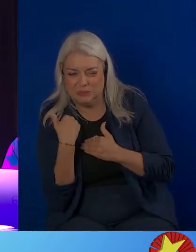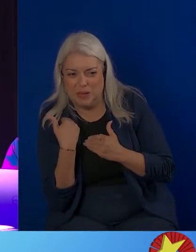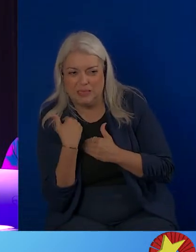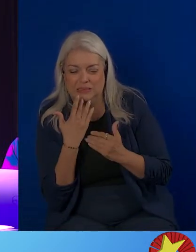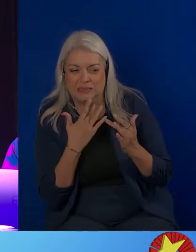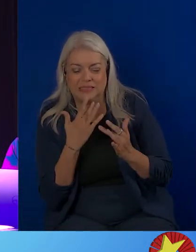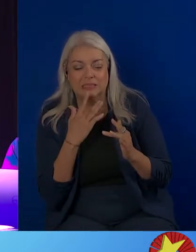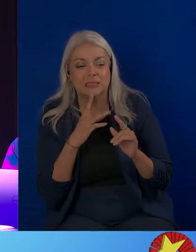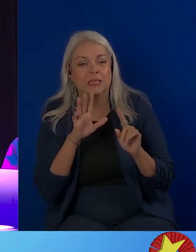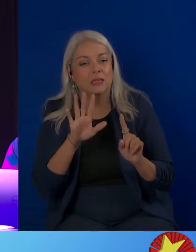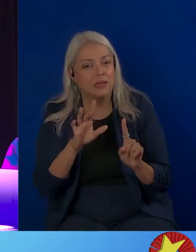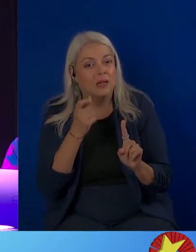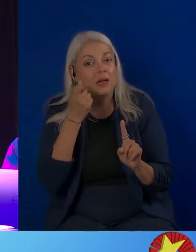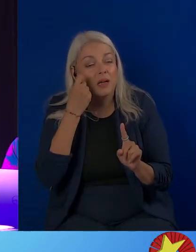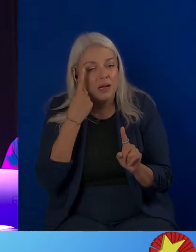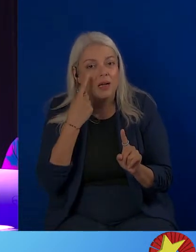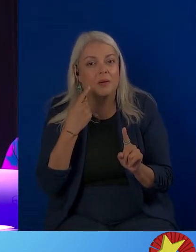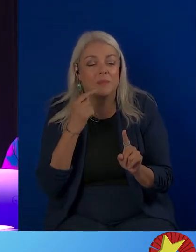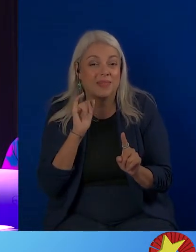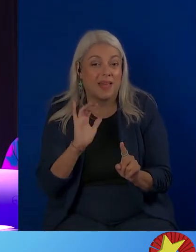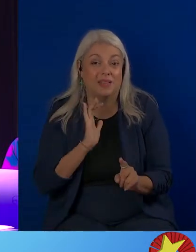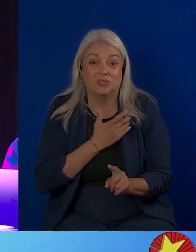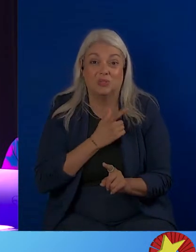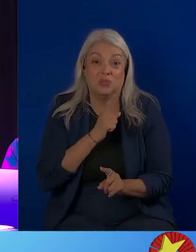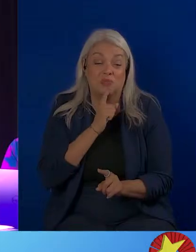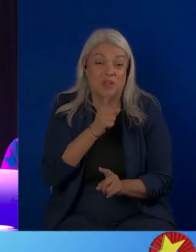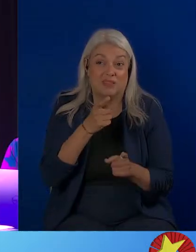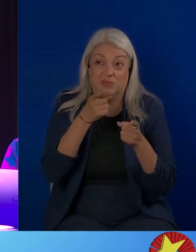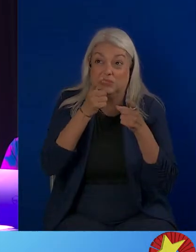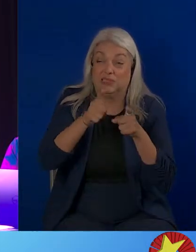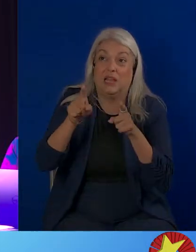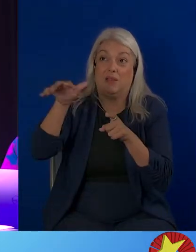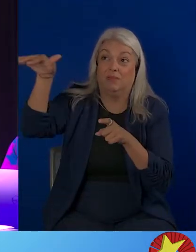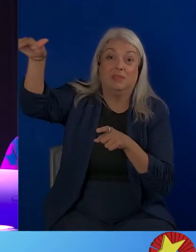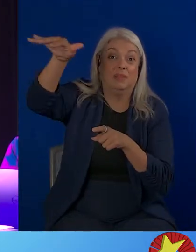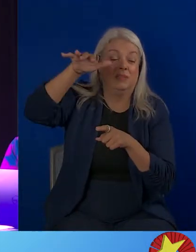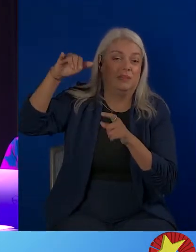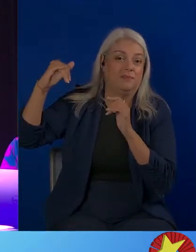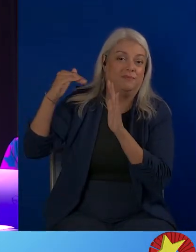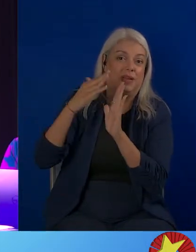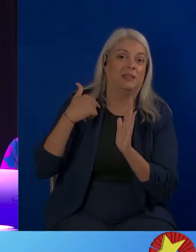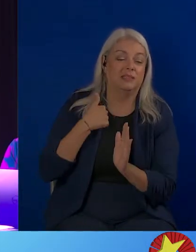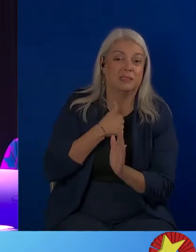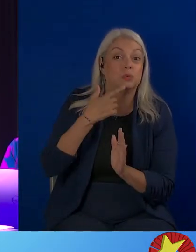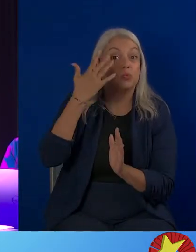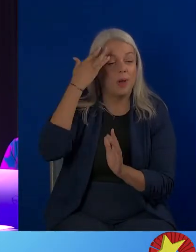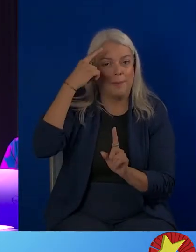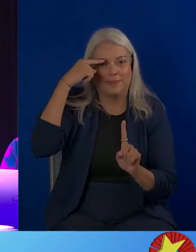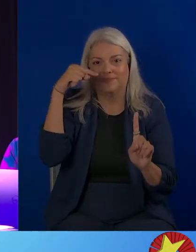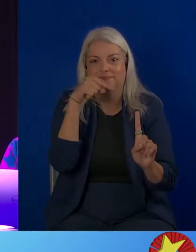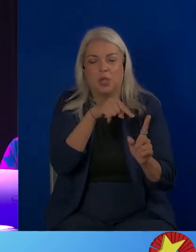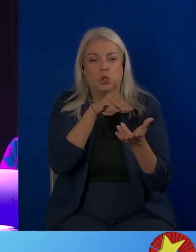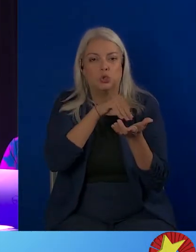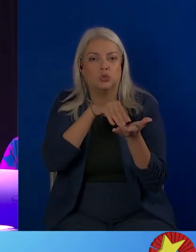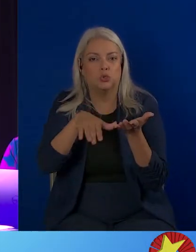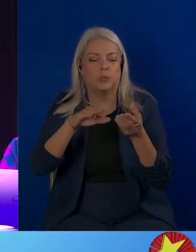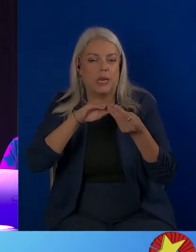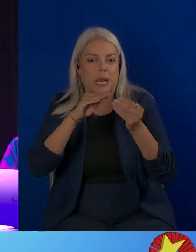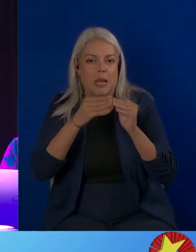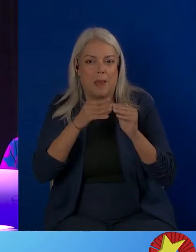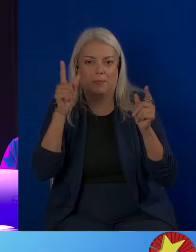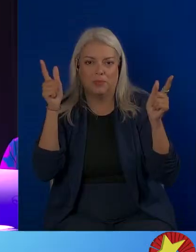need to be able to face the reality of what continues to face us with the declining student counts and our ongoing